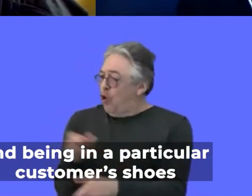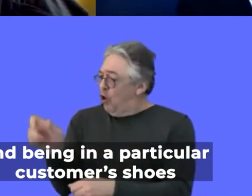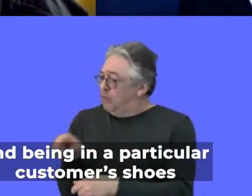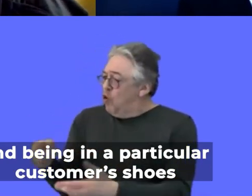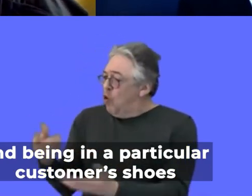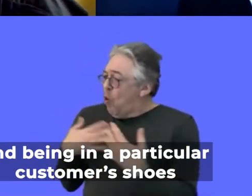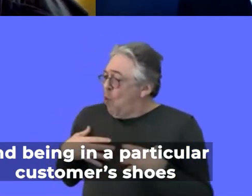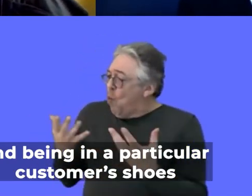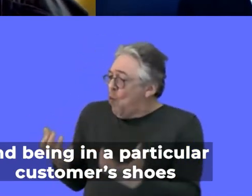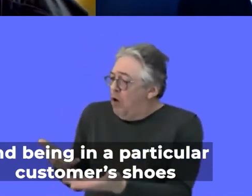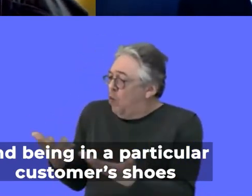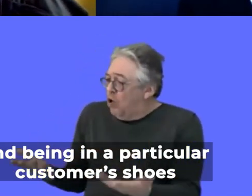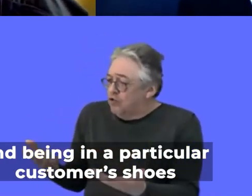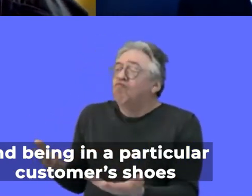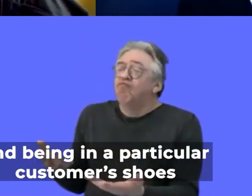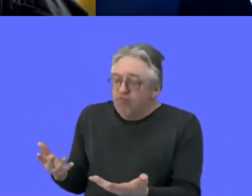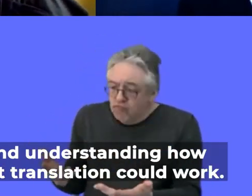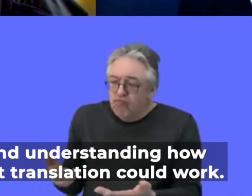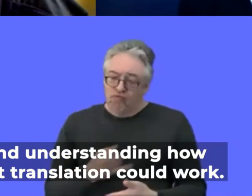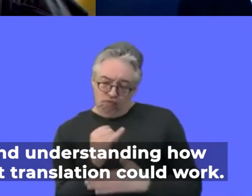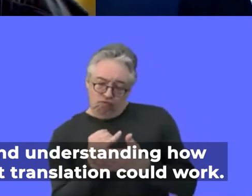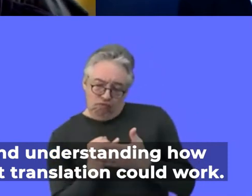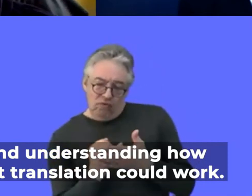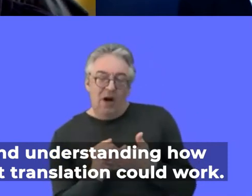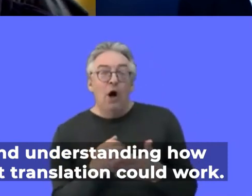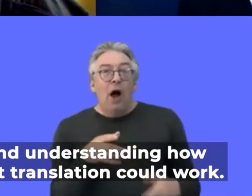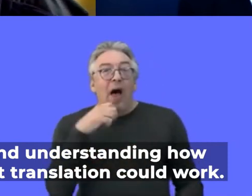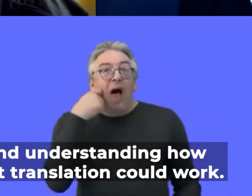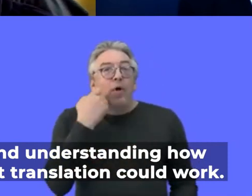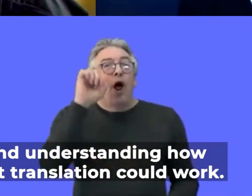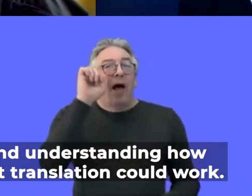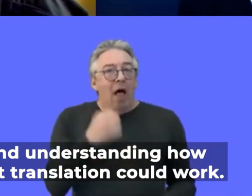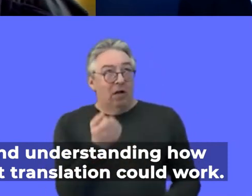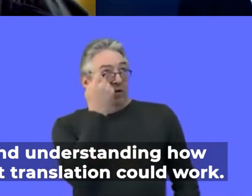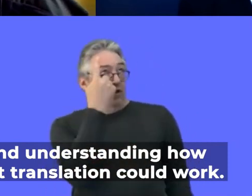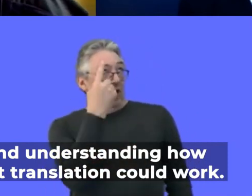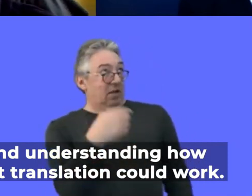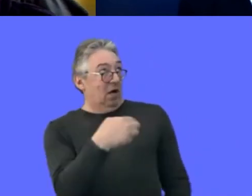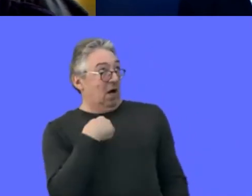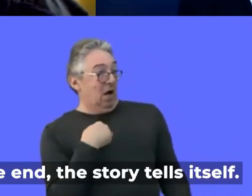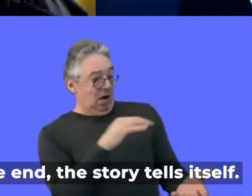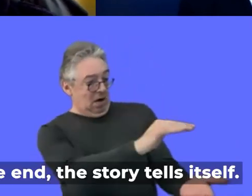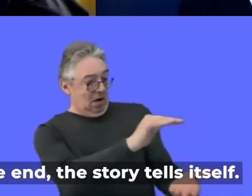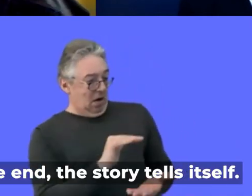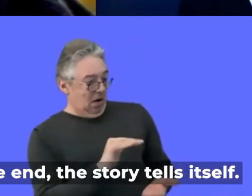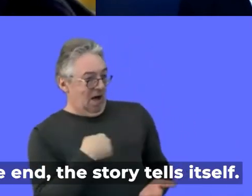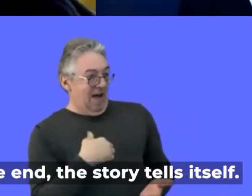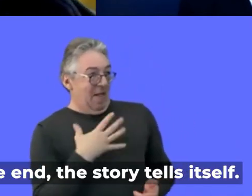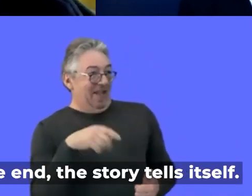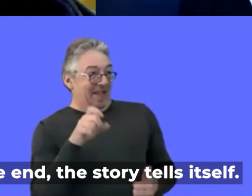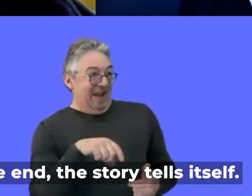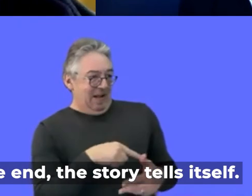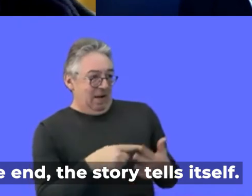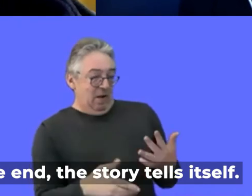in particular customers' shoes and understanding how that translation could work. And in the end,